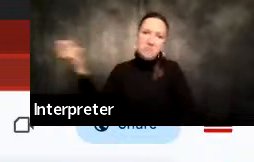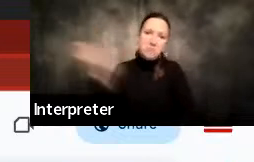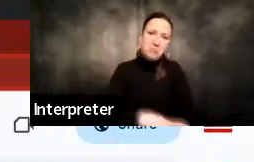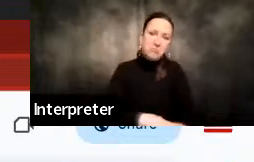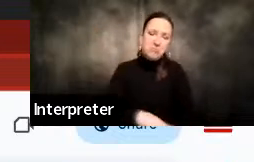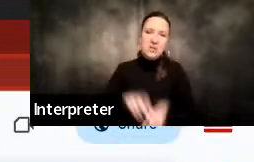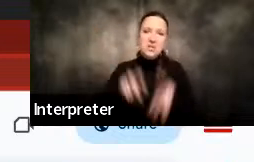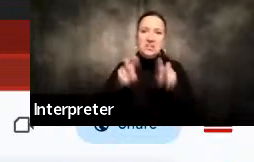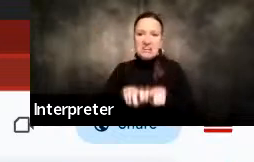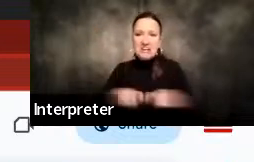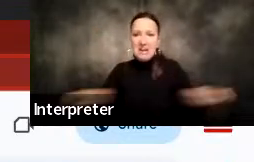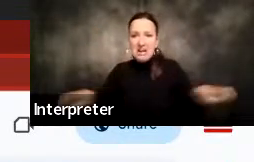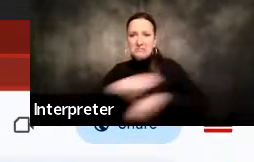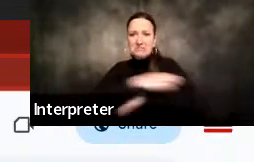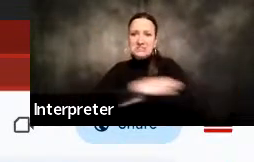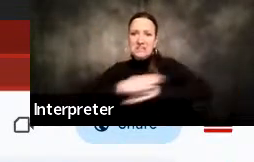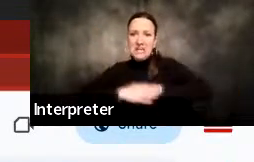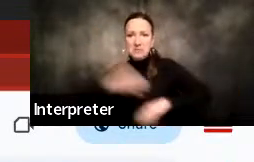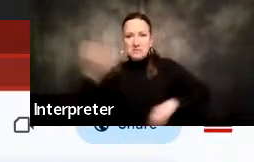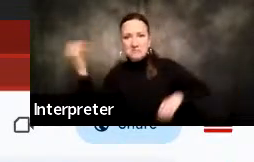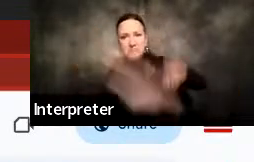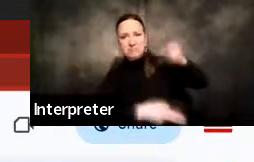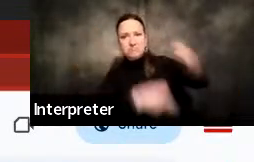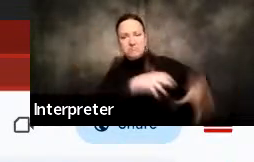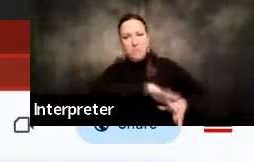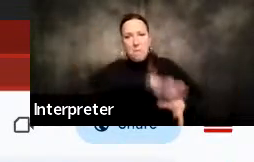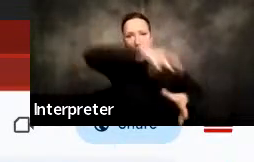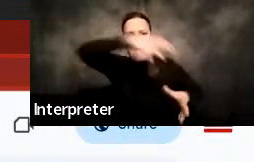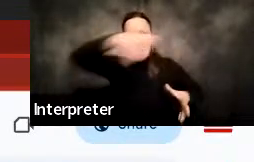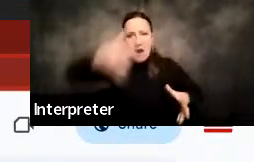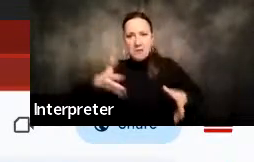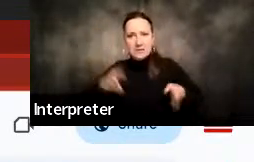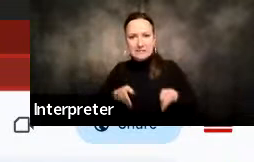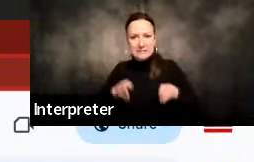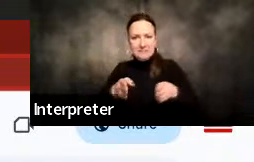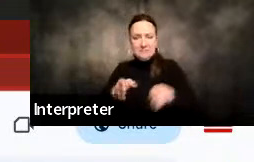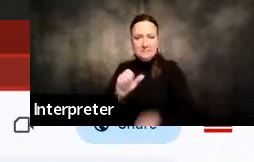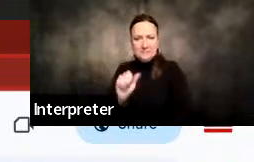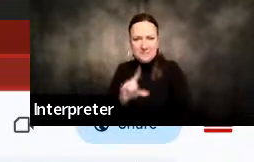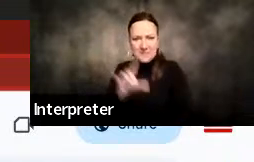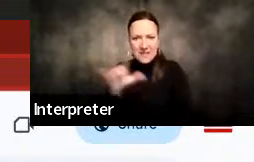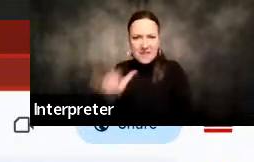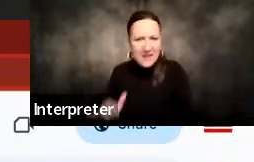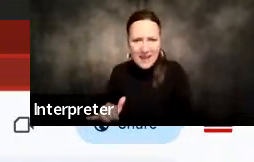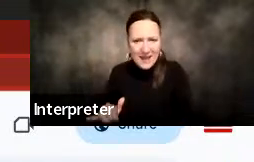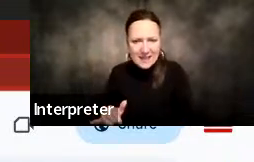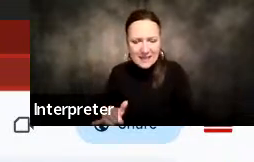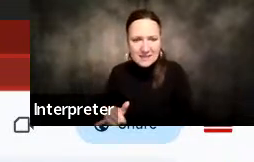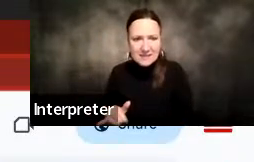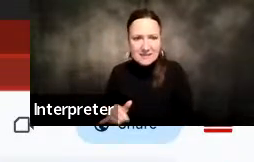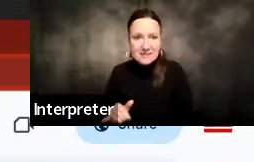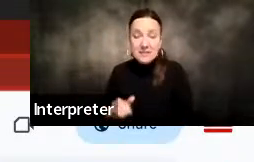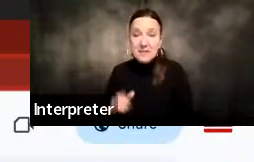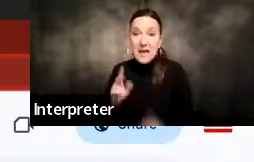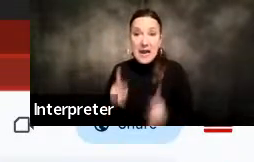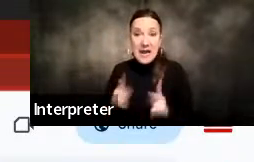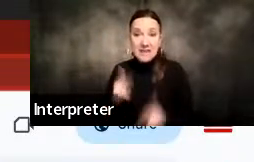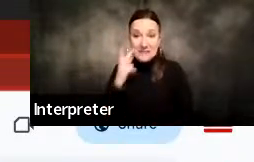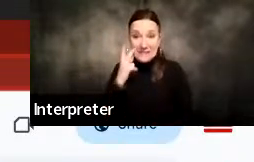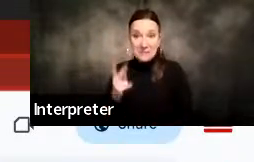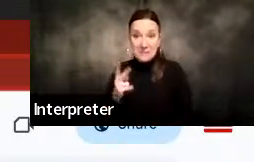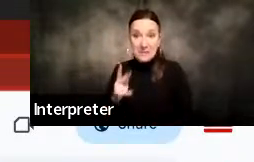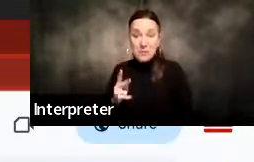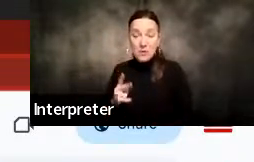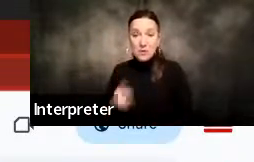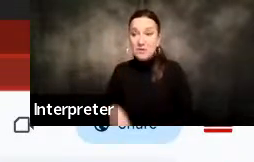furniture, just putting everything in these alleys. I've witnessed myself tenants stepping out on their balcony and taking a